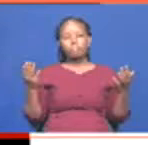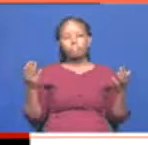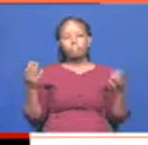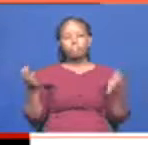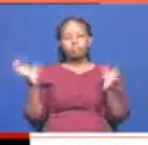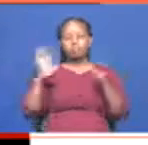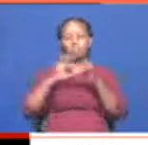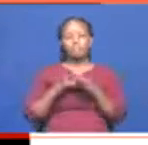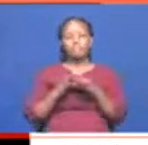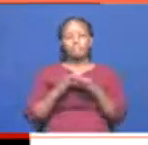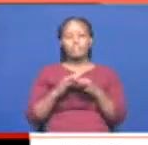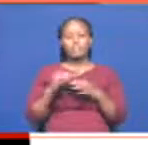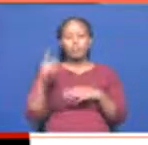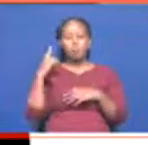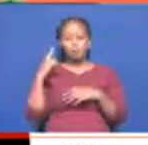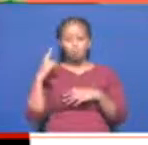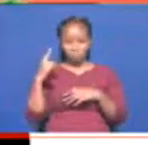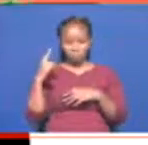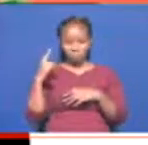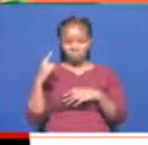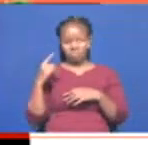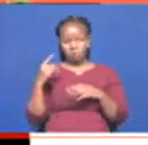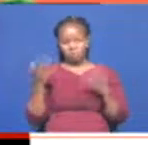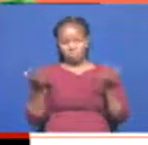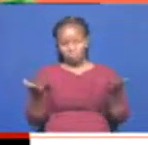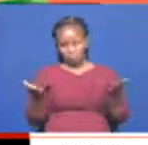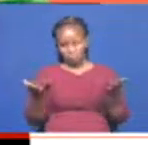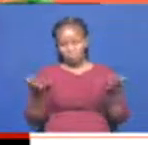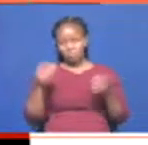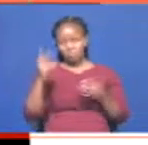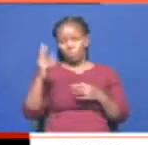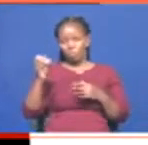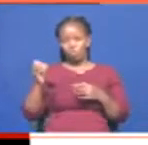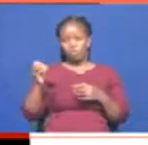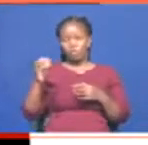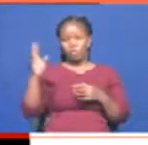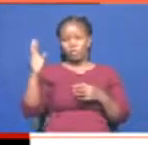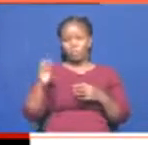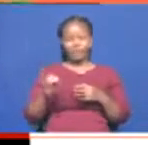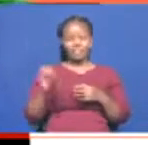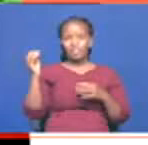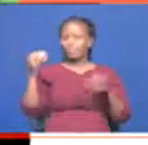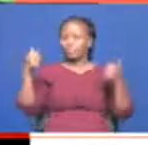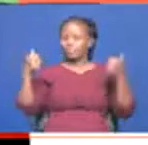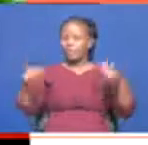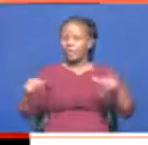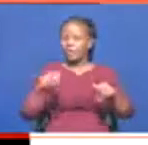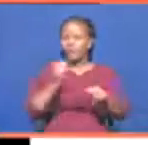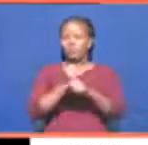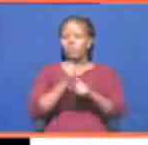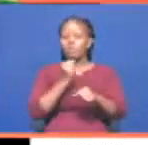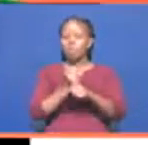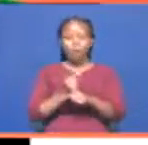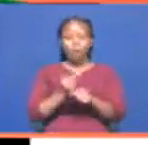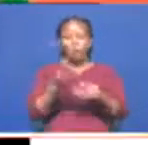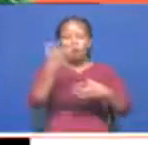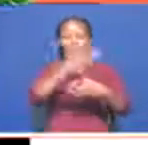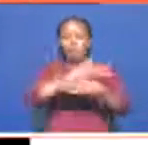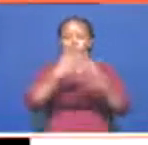incorporated in our laws, whereby 40% of any work of construction